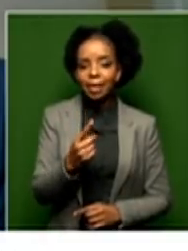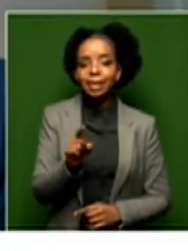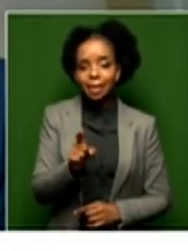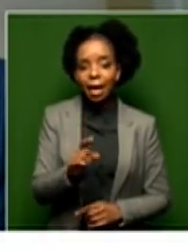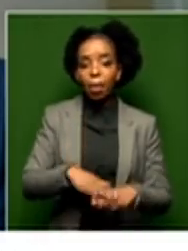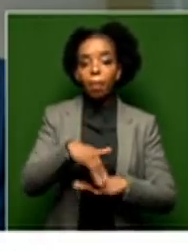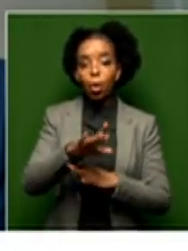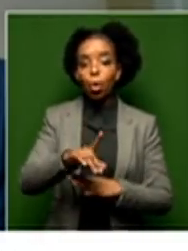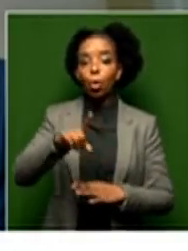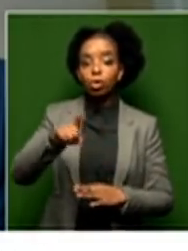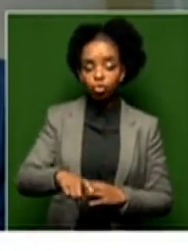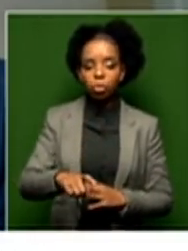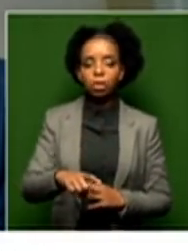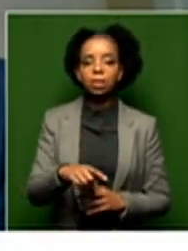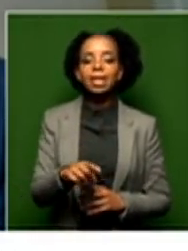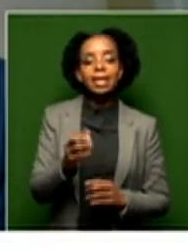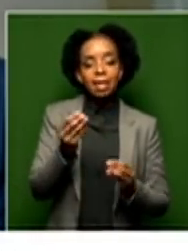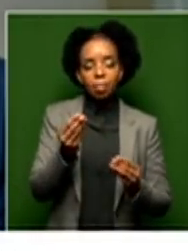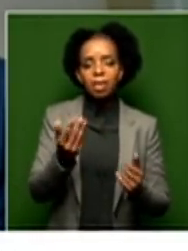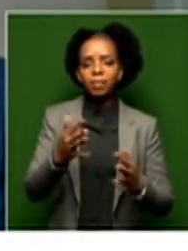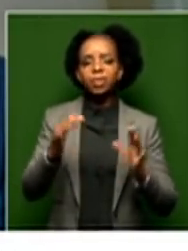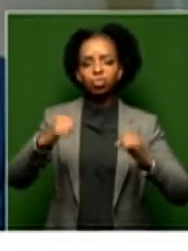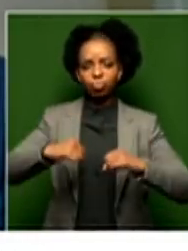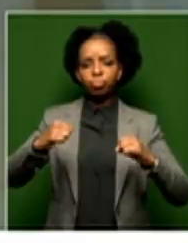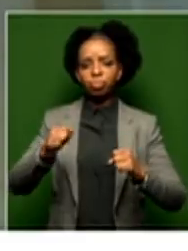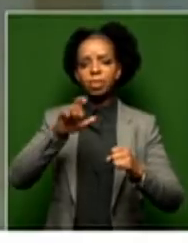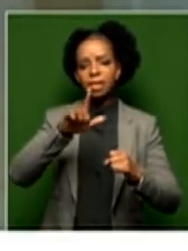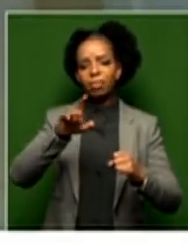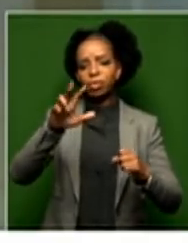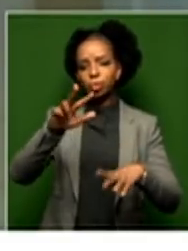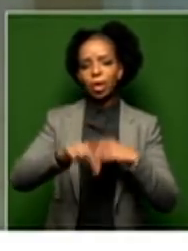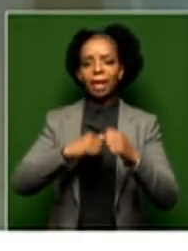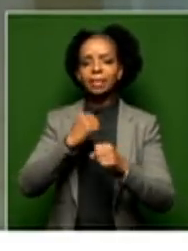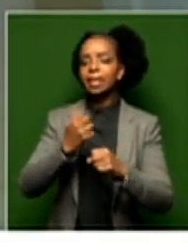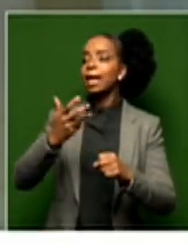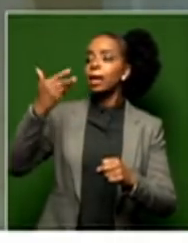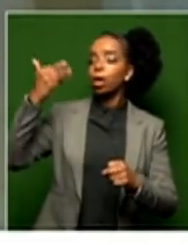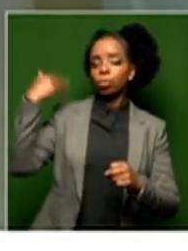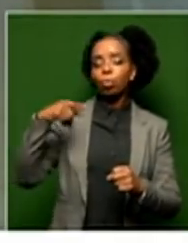agreed contract price that was negotiated 7 or 8 years ago. And by